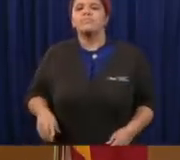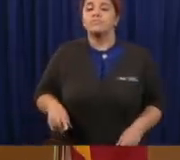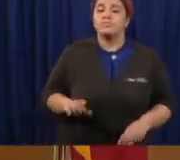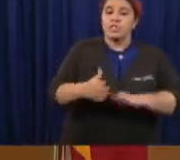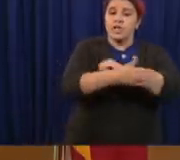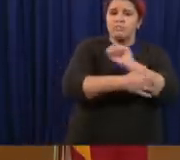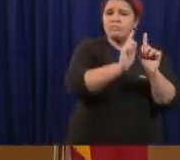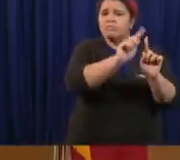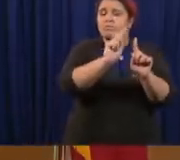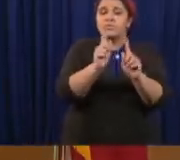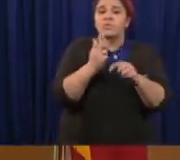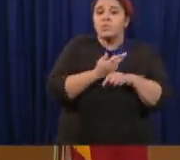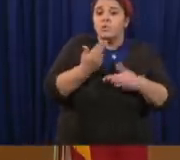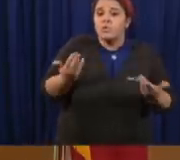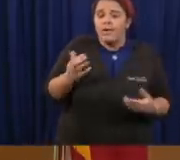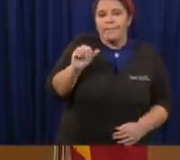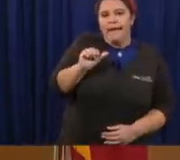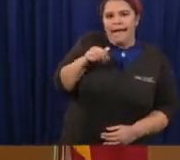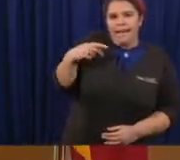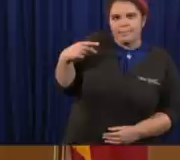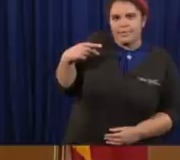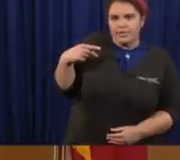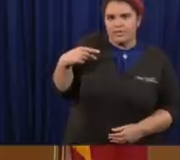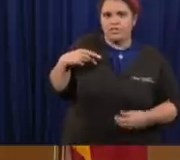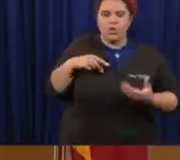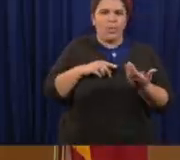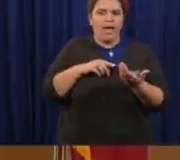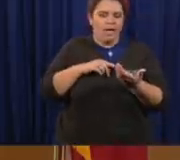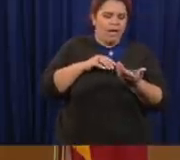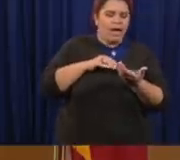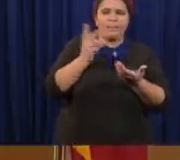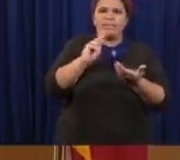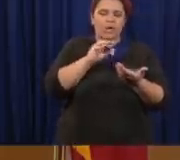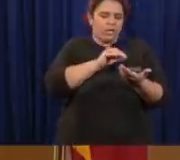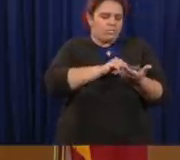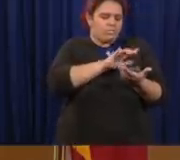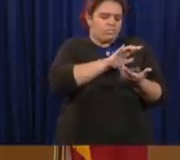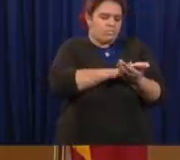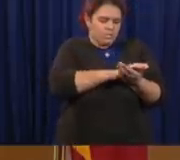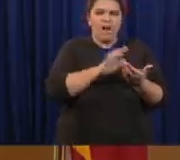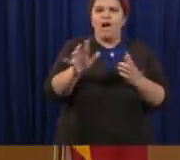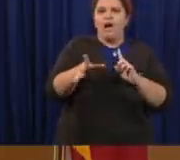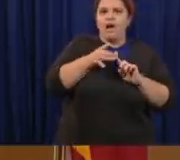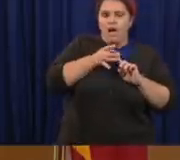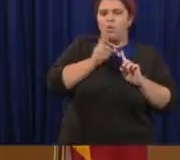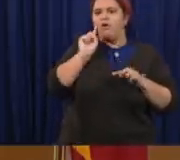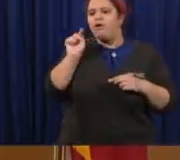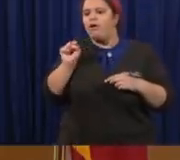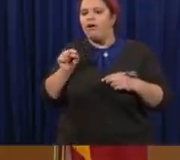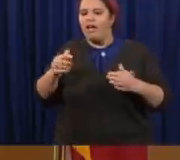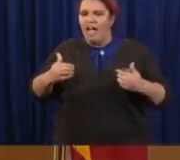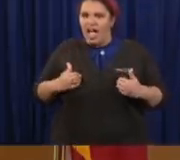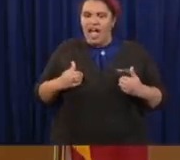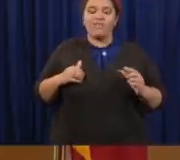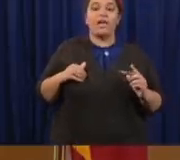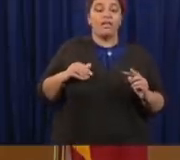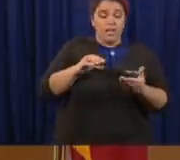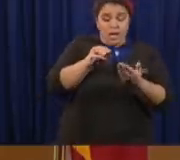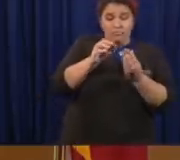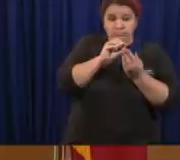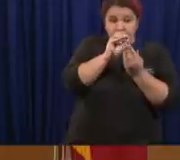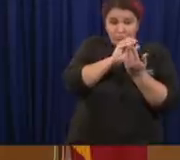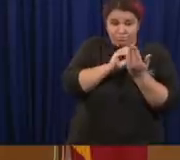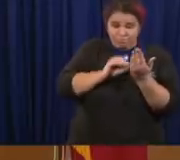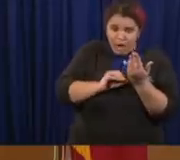there's a concern about privacy when it comes to those apps. Are you having those conversations about using these apps and the possible privacy concerns about